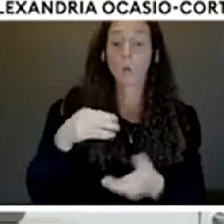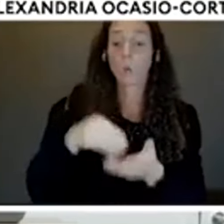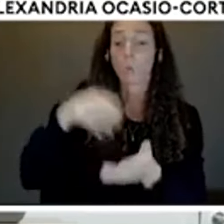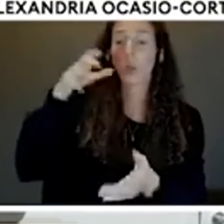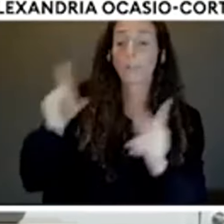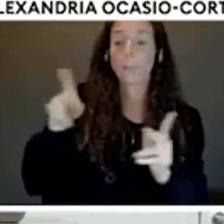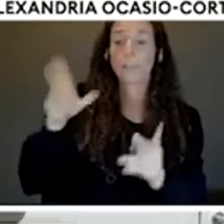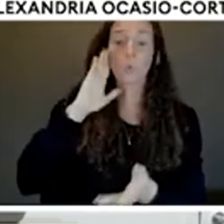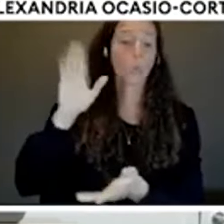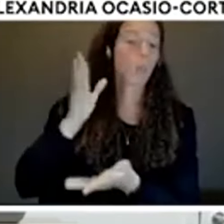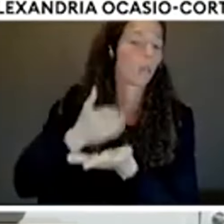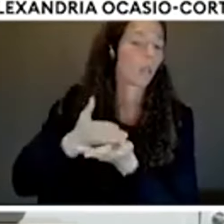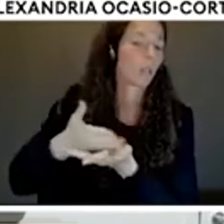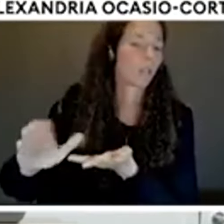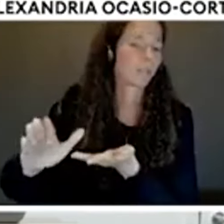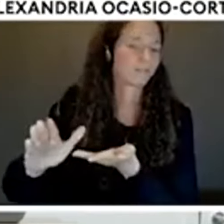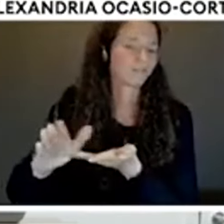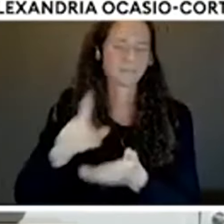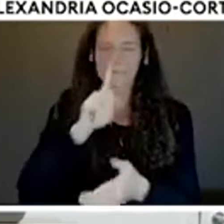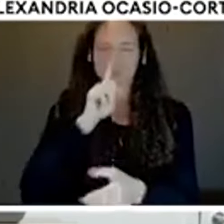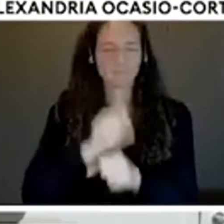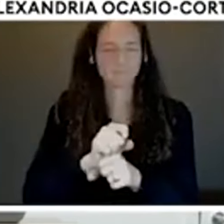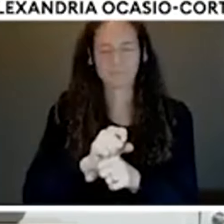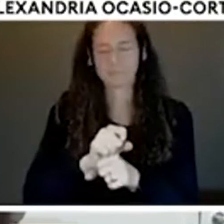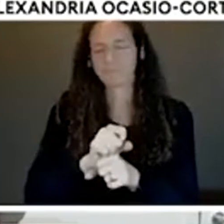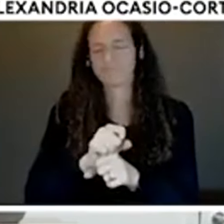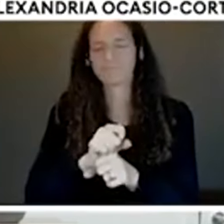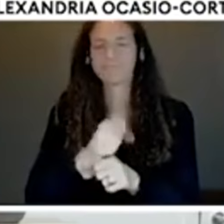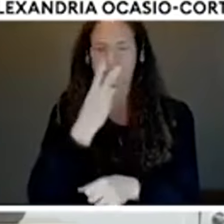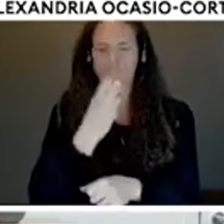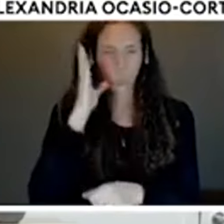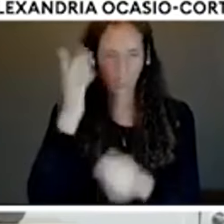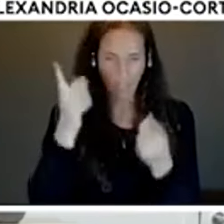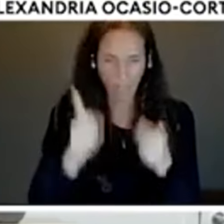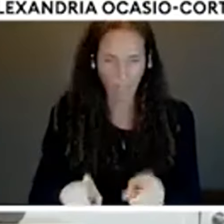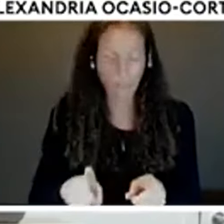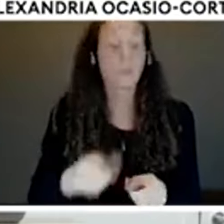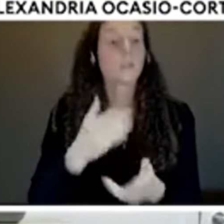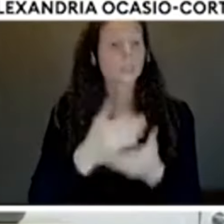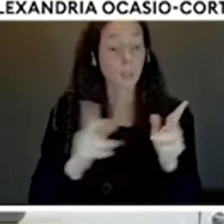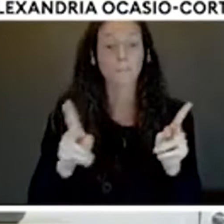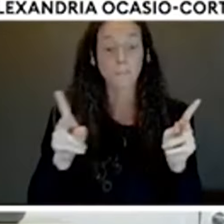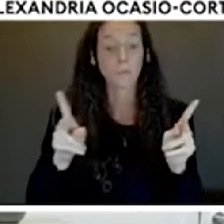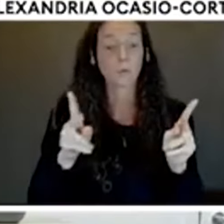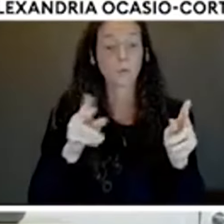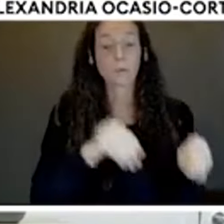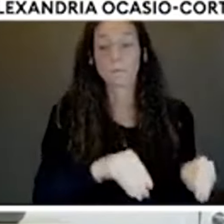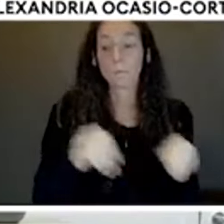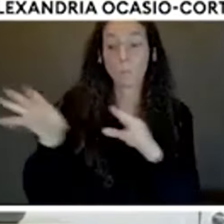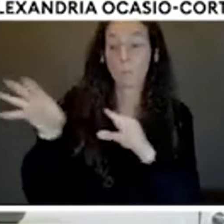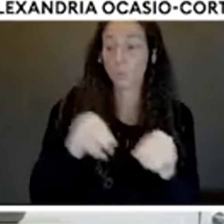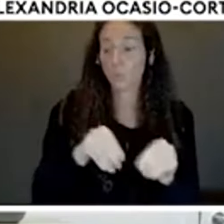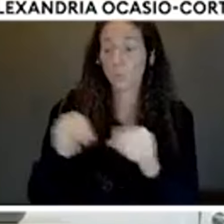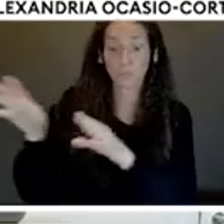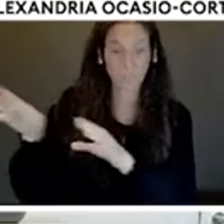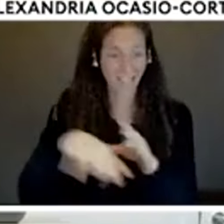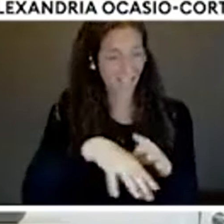been people who move out of New York City, but guess what? The people who are moving out of the city are